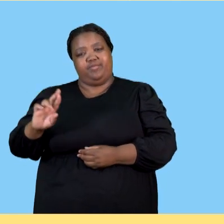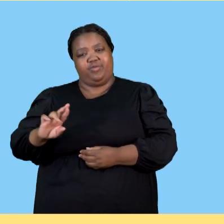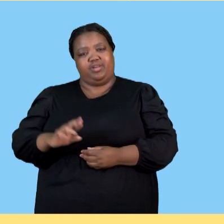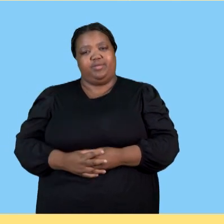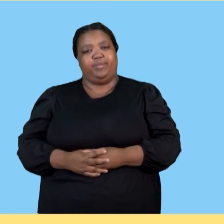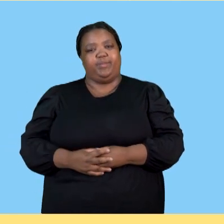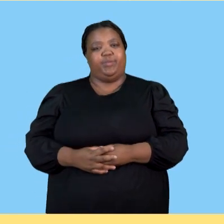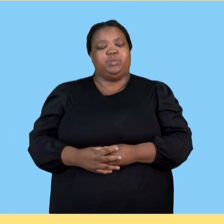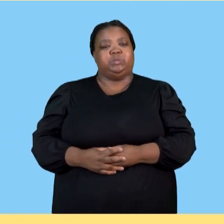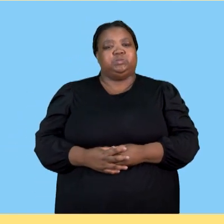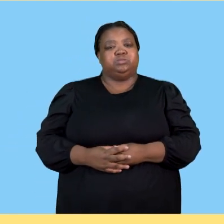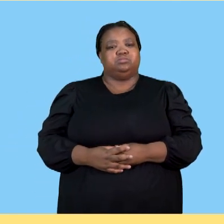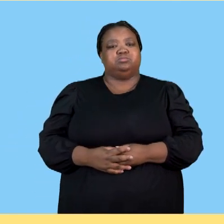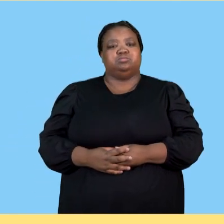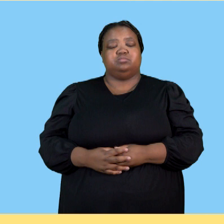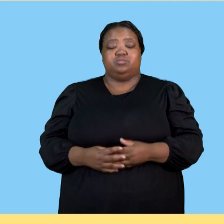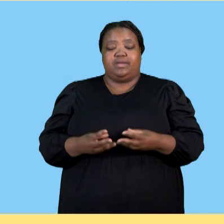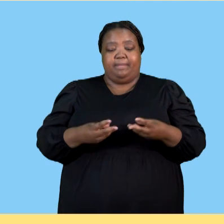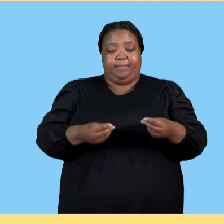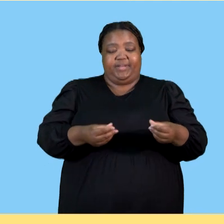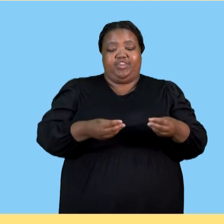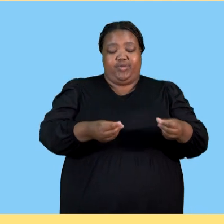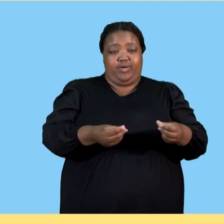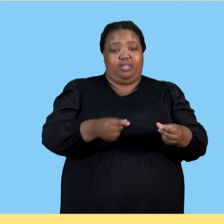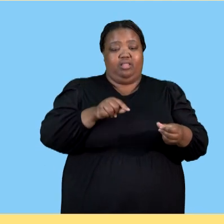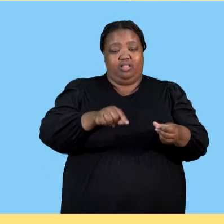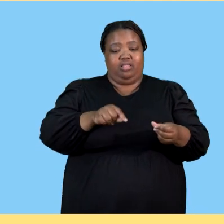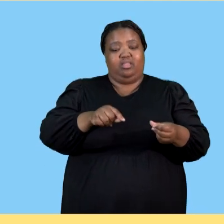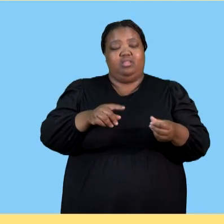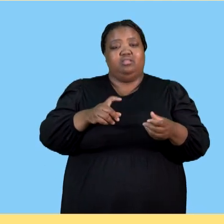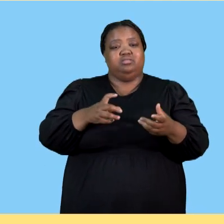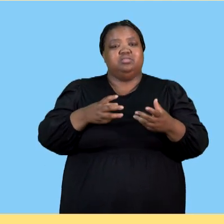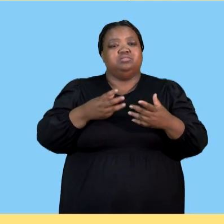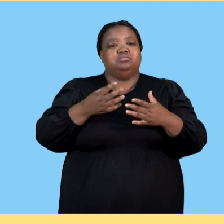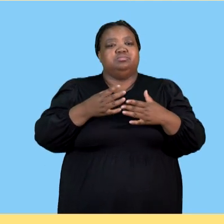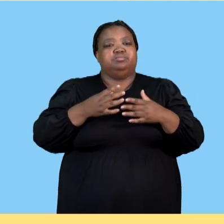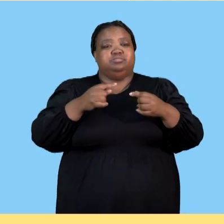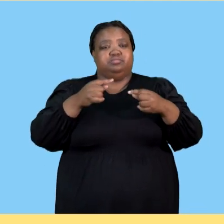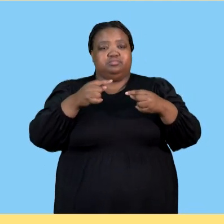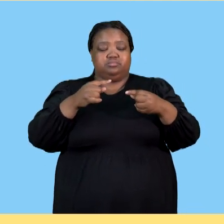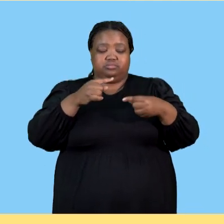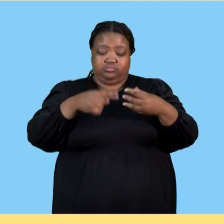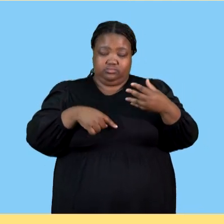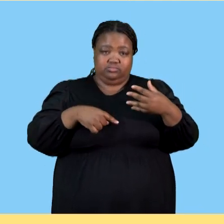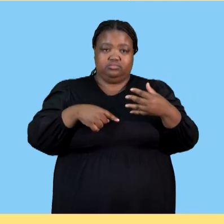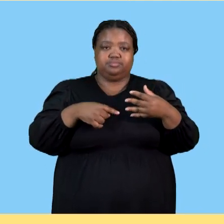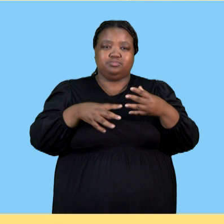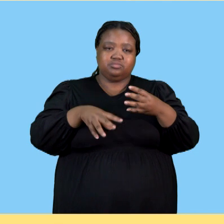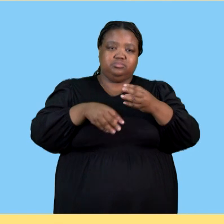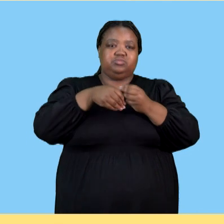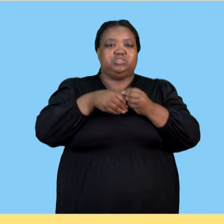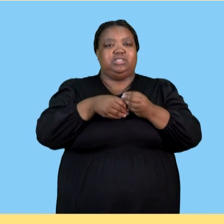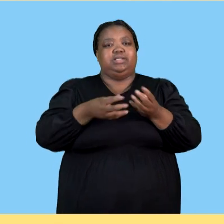35 rands. So we took the material cost, the wood, and the line. We add